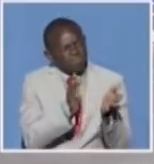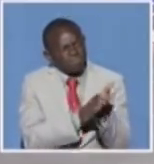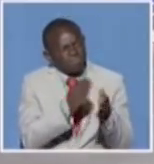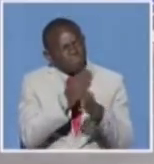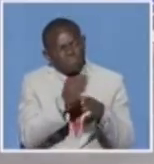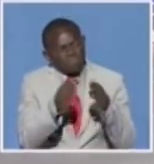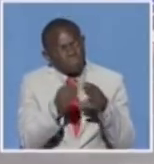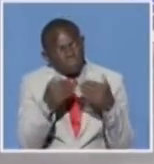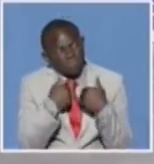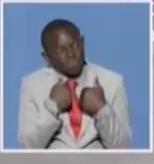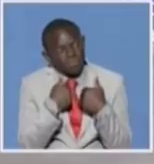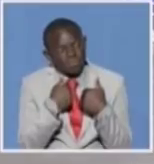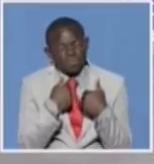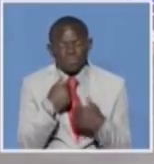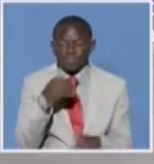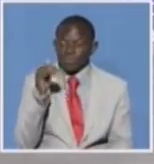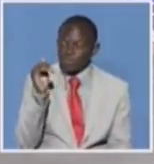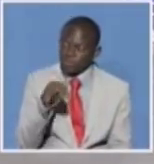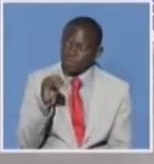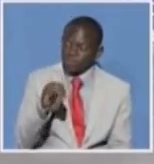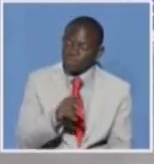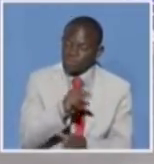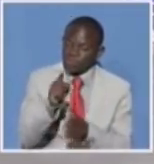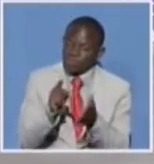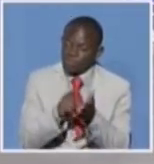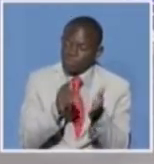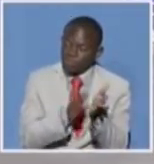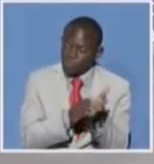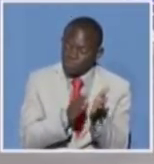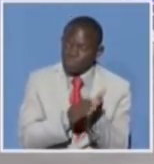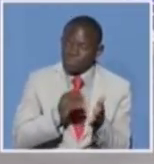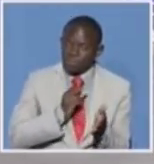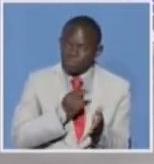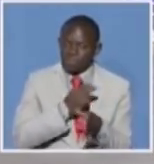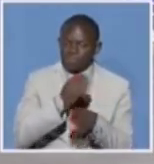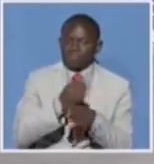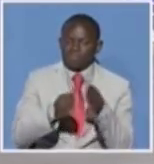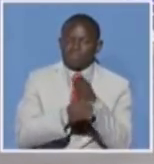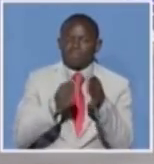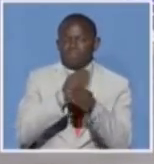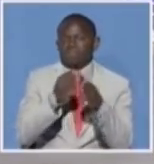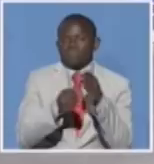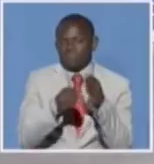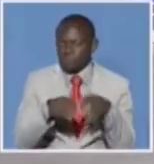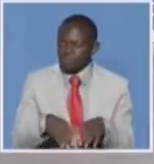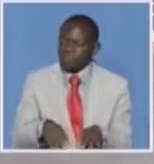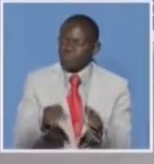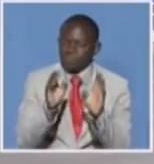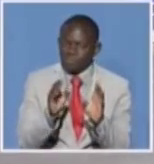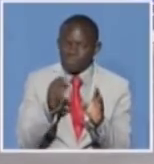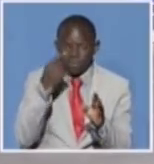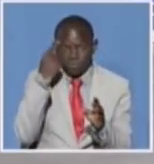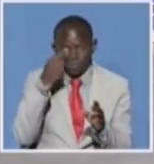primary school level, yes, we also continue to expand the scope in terms of